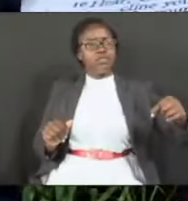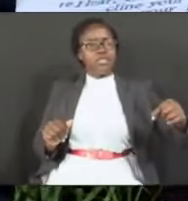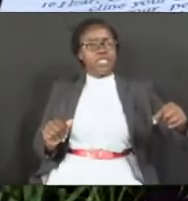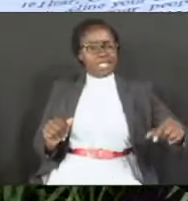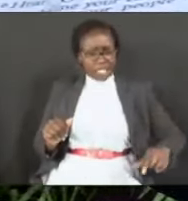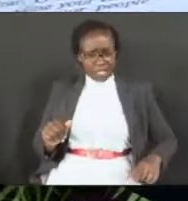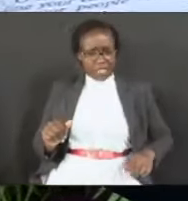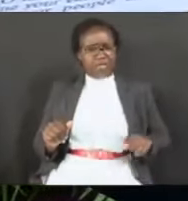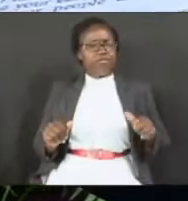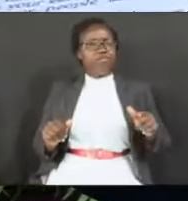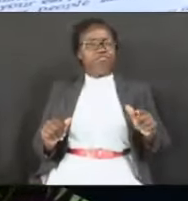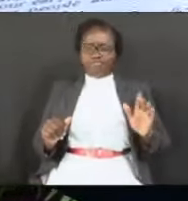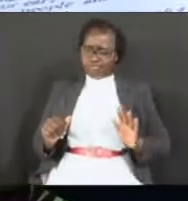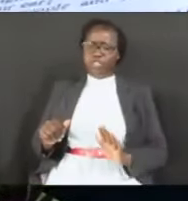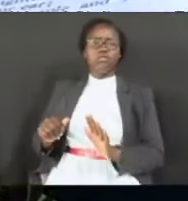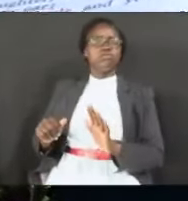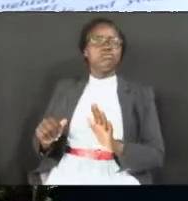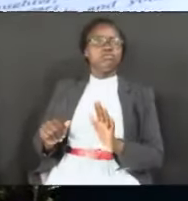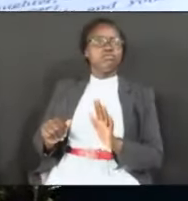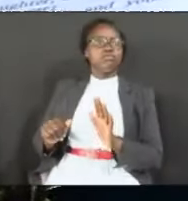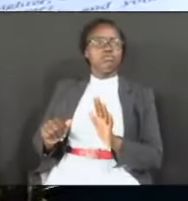Lord.